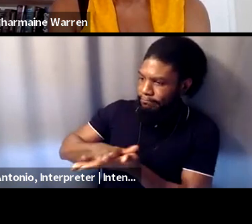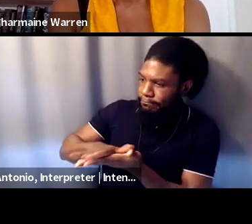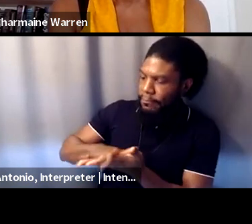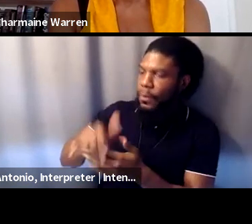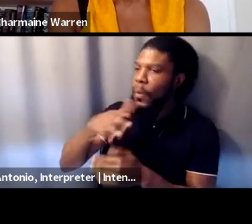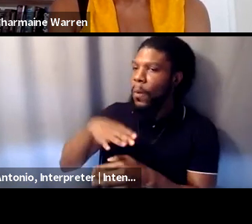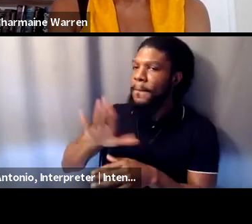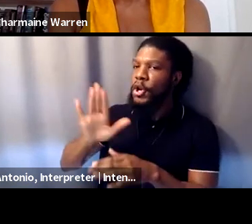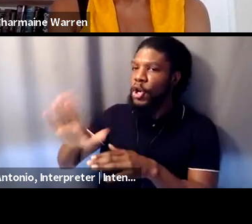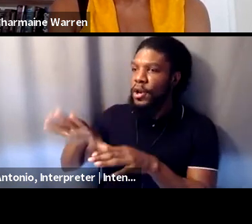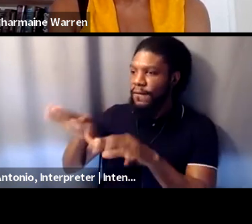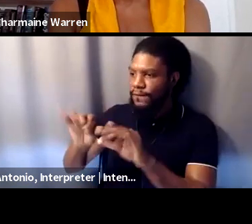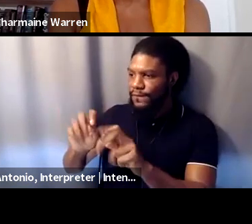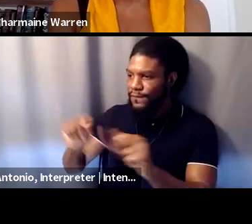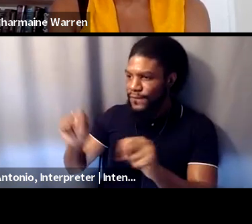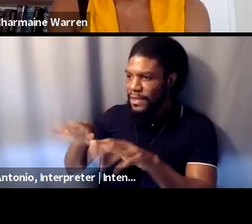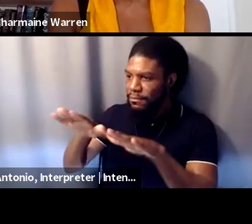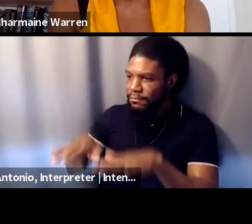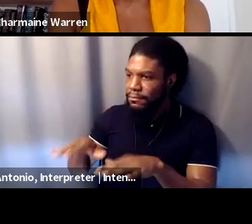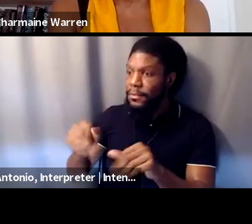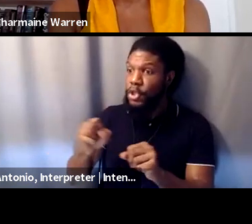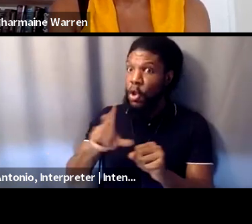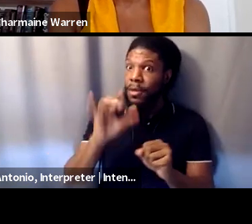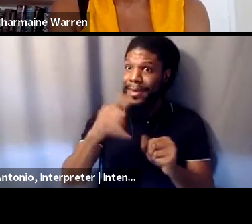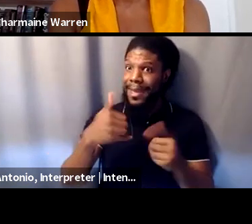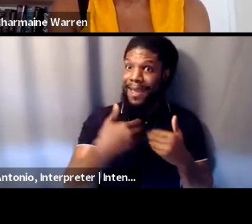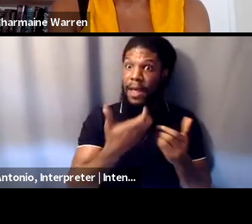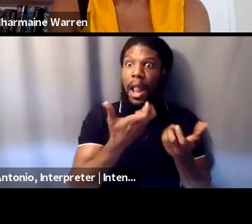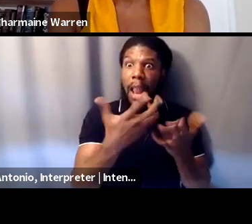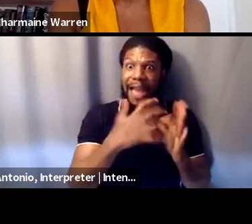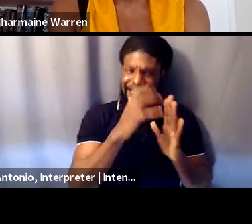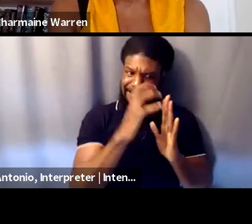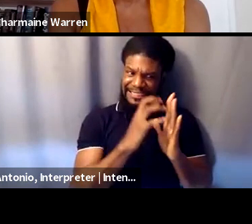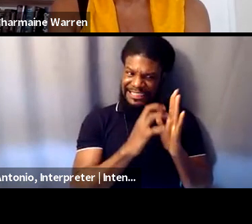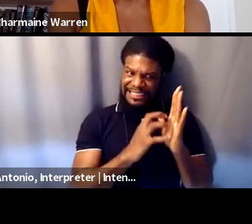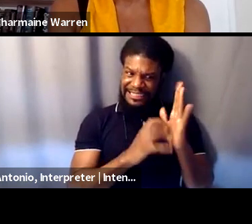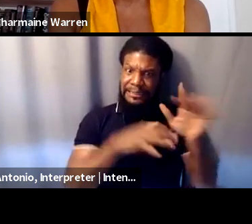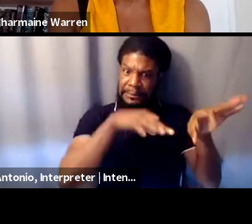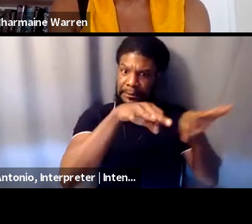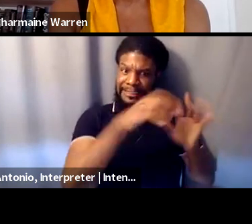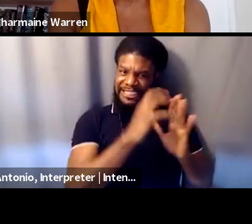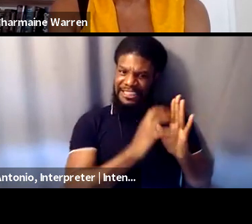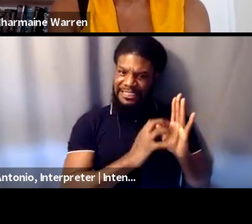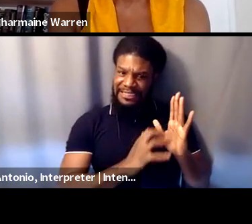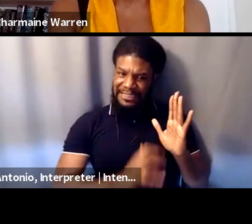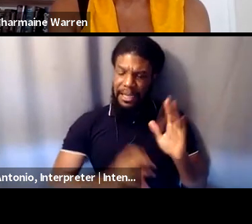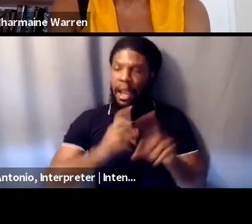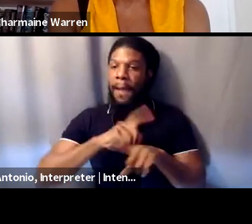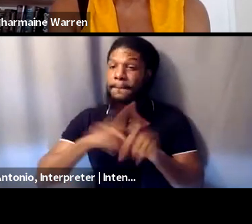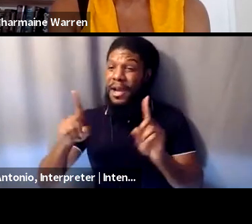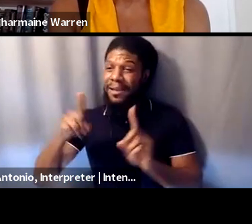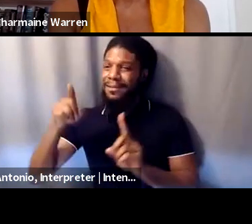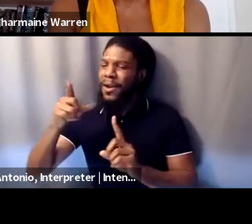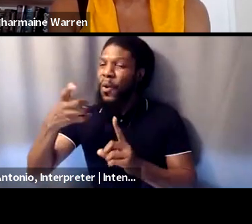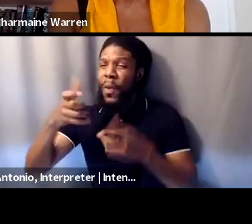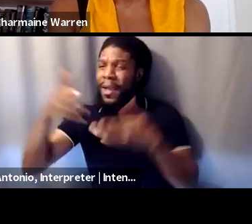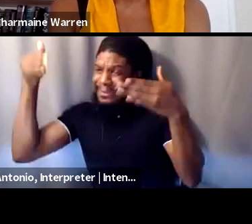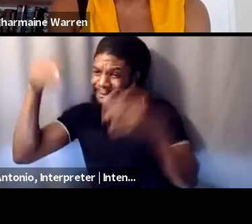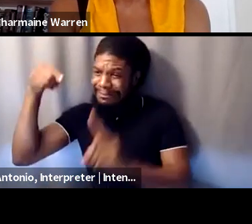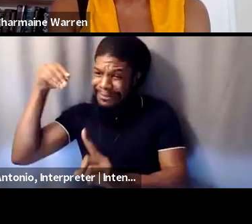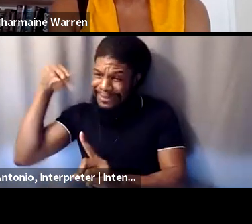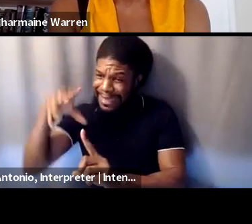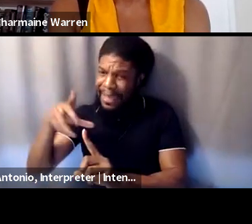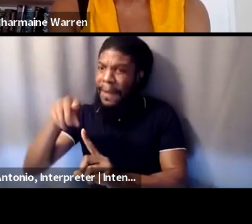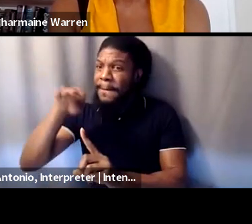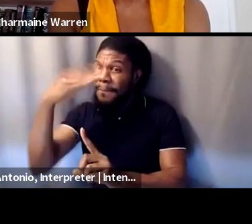the white person. And there's no text about the Black person as the literal biggest, most central figure in that painting. And I'm like, what kind